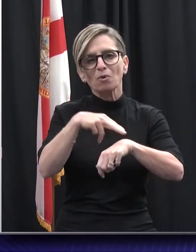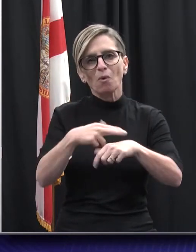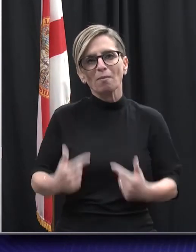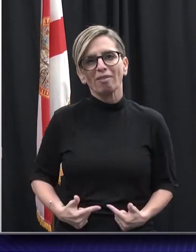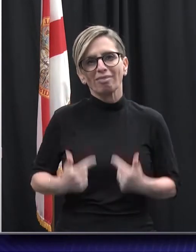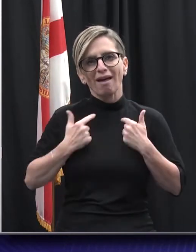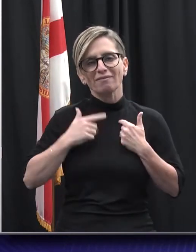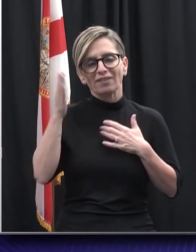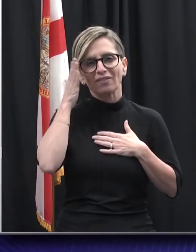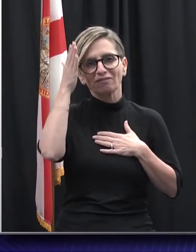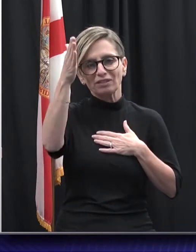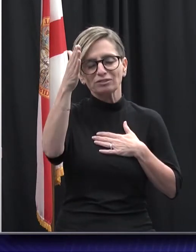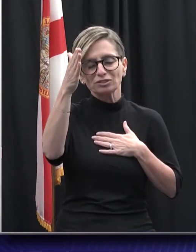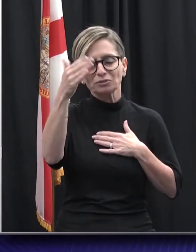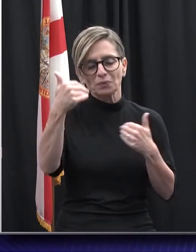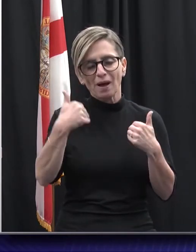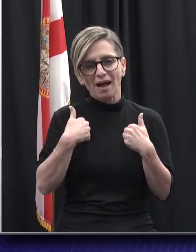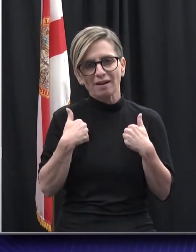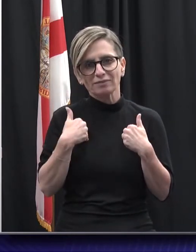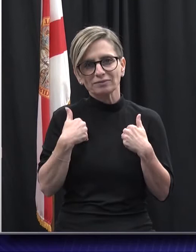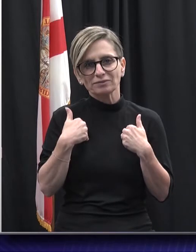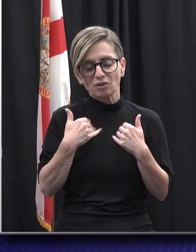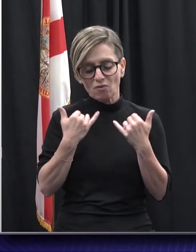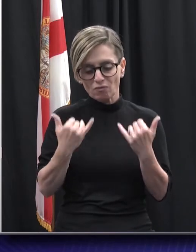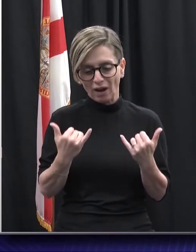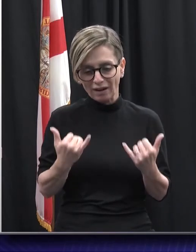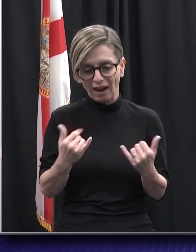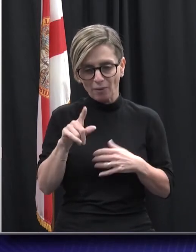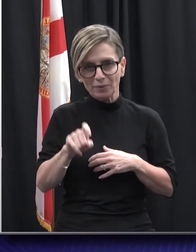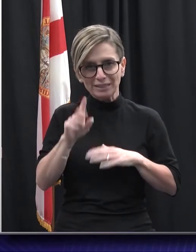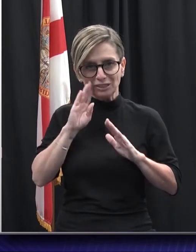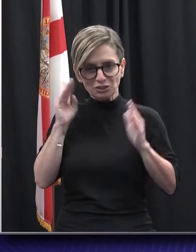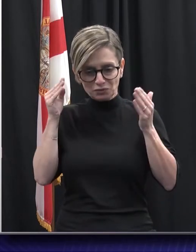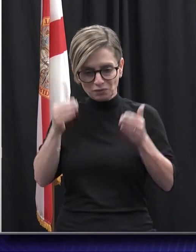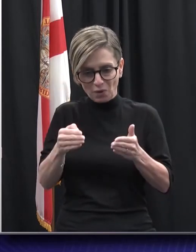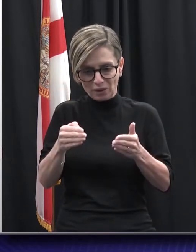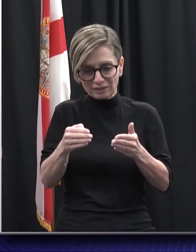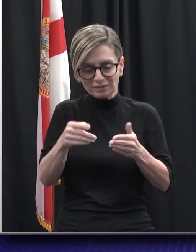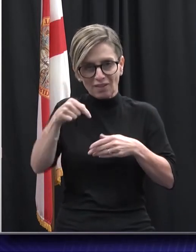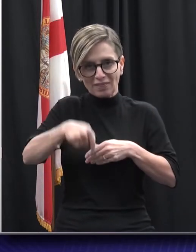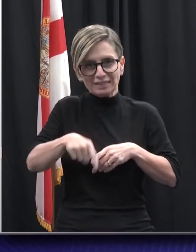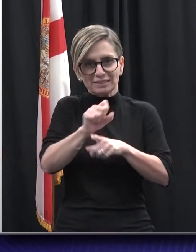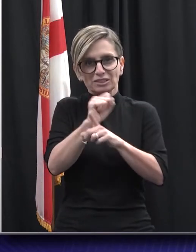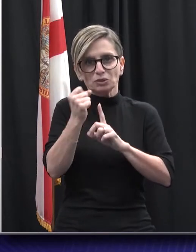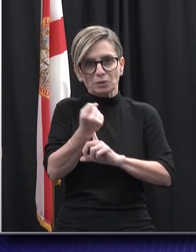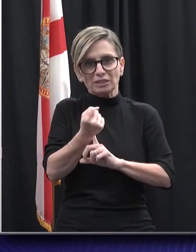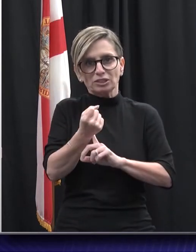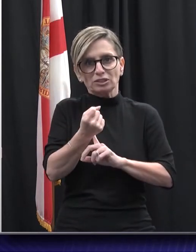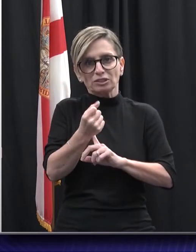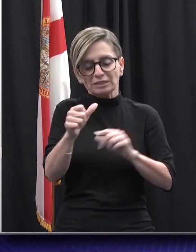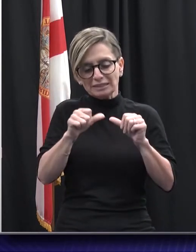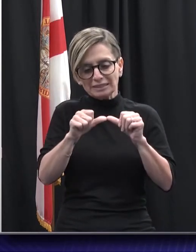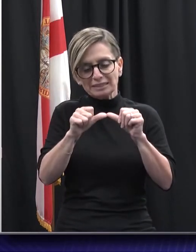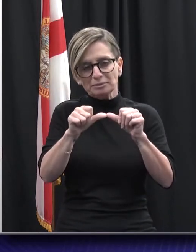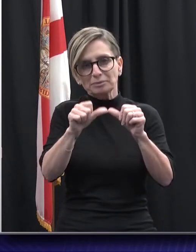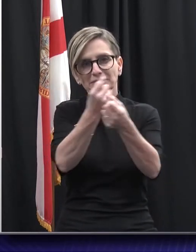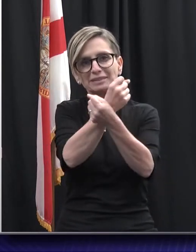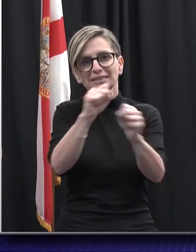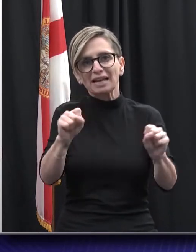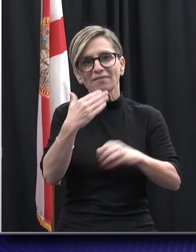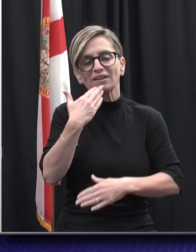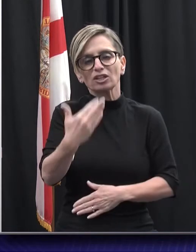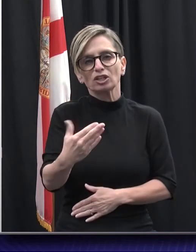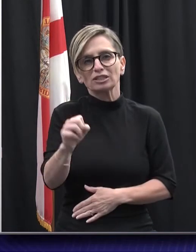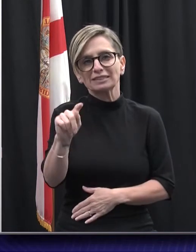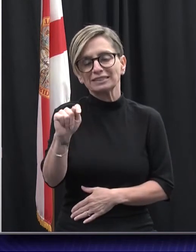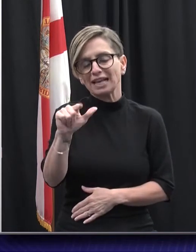We just have to attend to business right now, and that business is keeping everyone safe and well. St. Lucie County continues